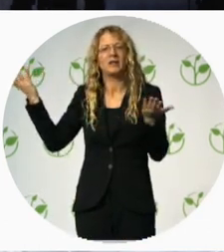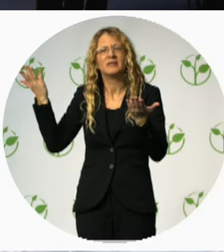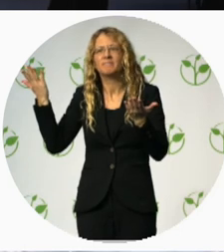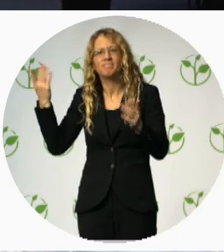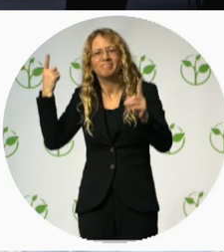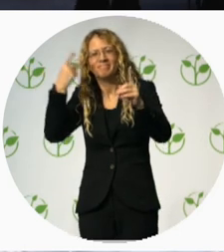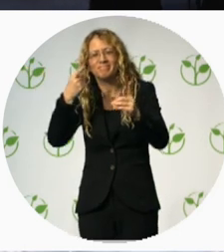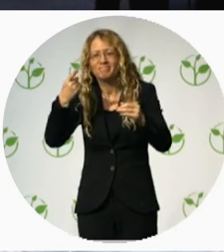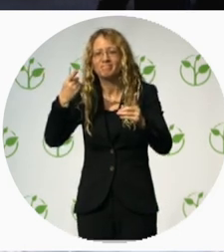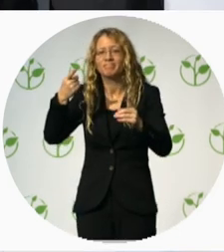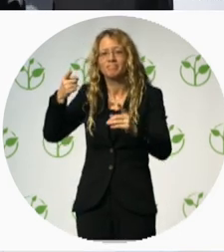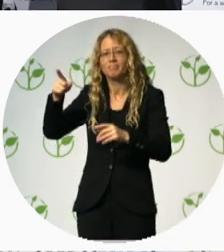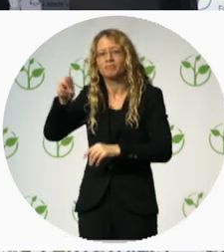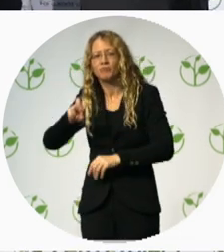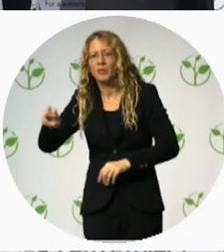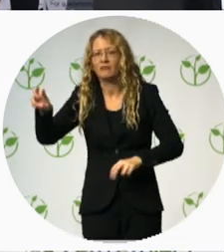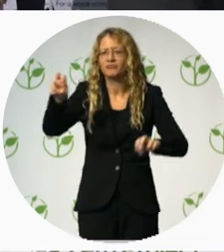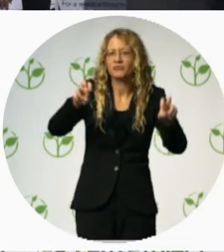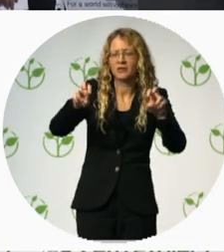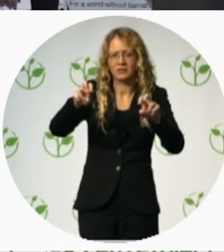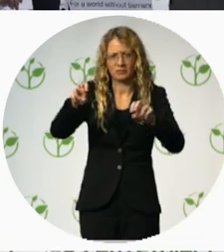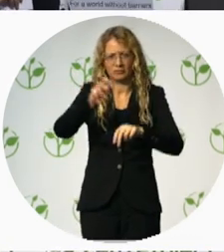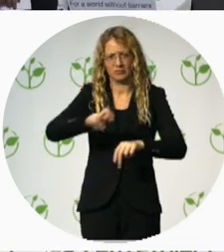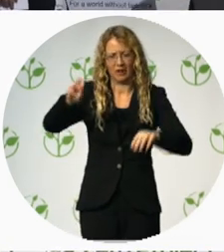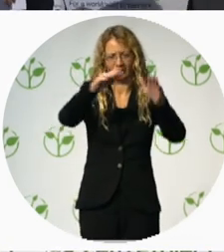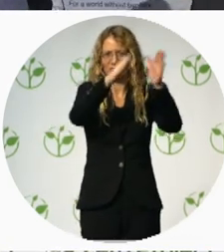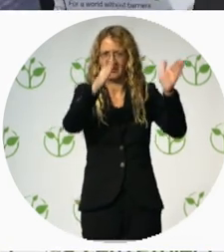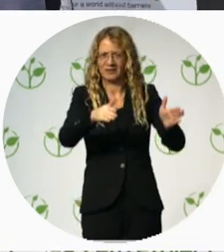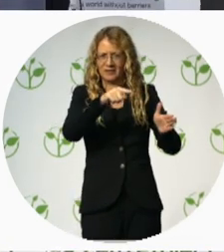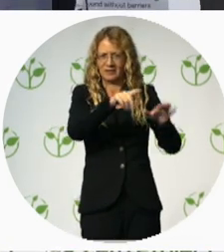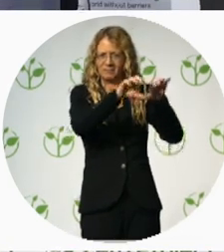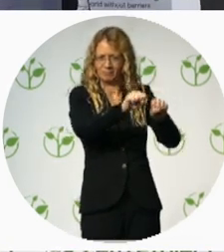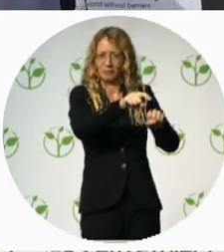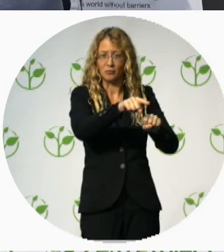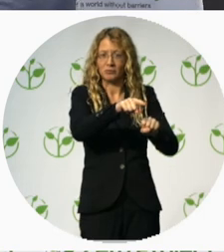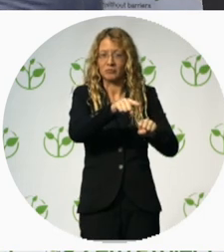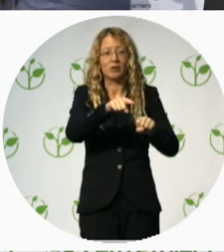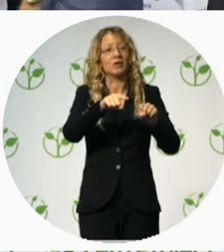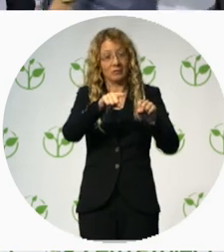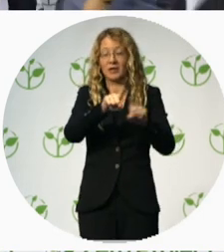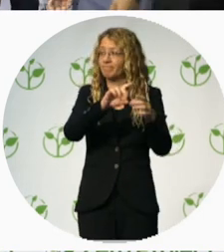in Ecuador, offers tours to various South America destinations that are accessible for wheelchair users.